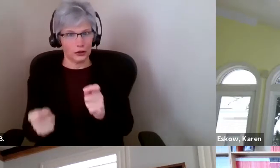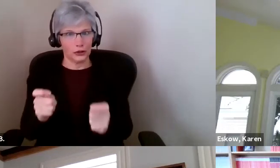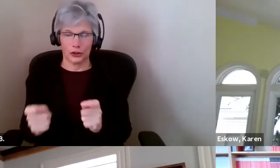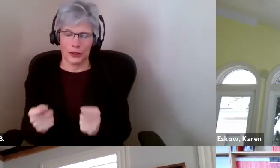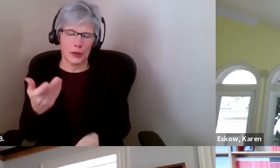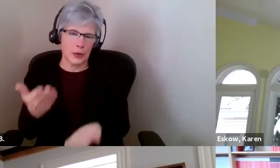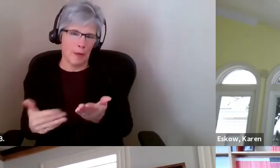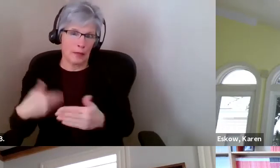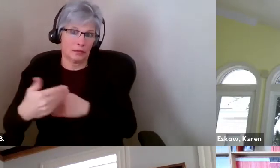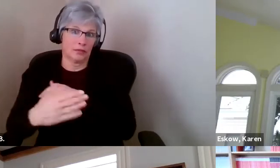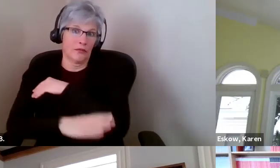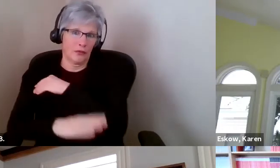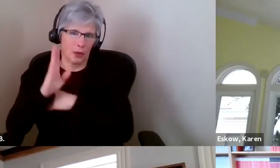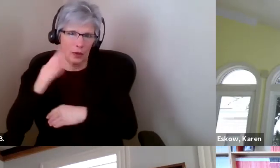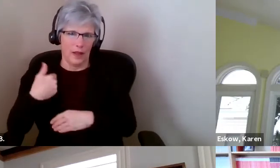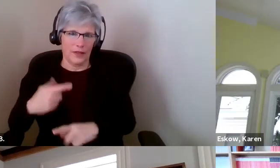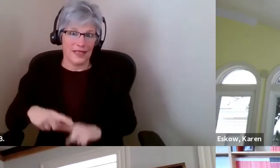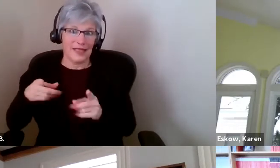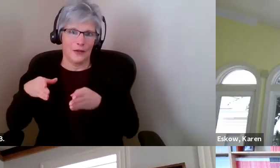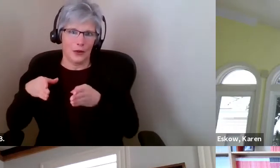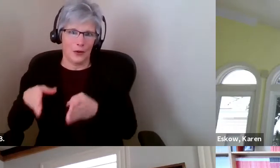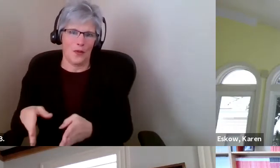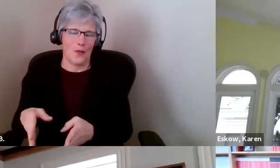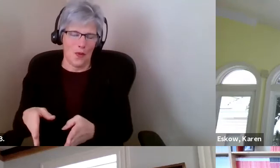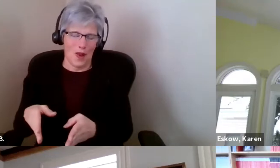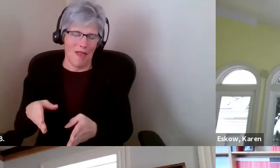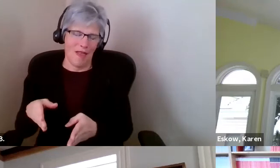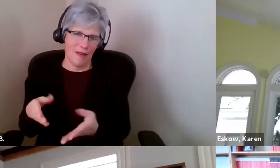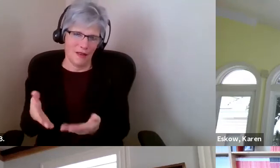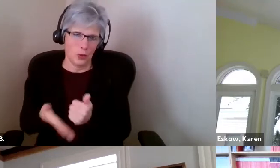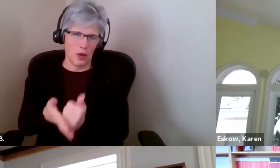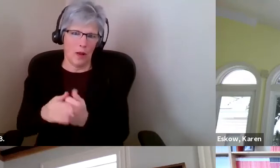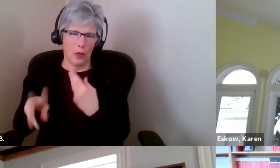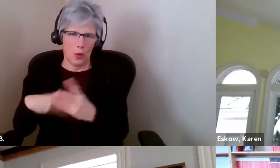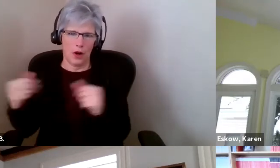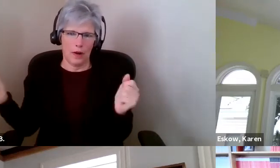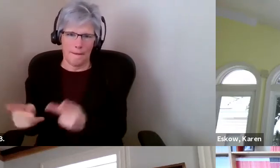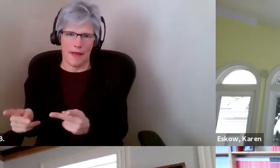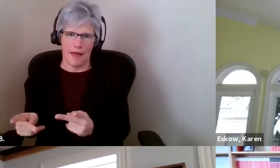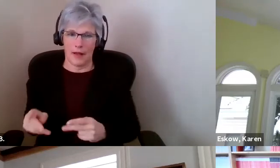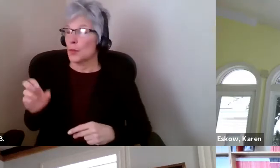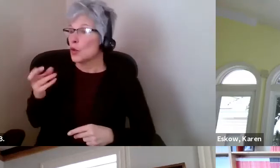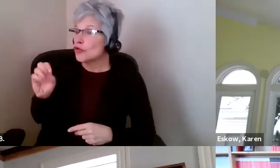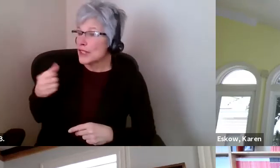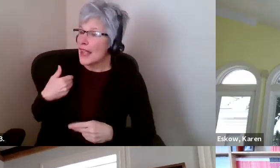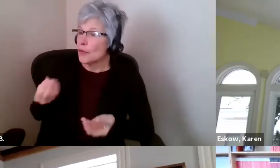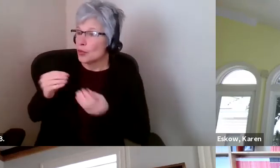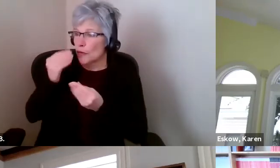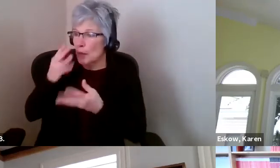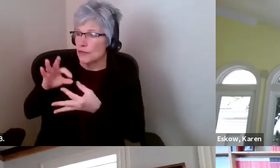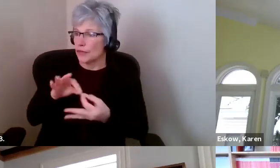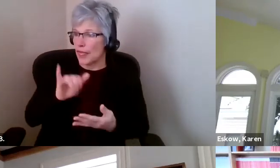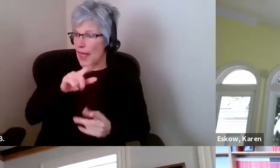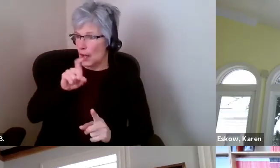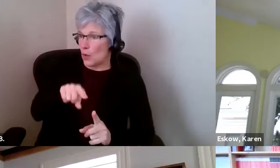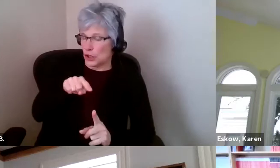methods to get us, get the world back to a post-pandemic norm. So Chris, I have more information on that question. Okay. So I